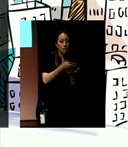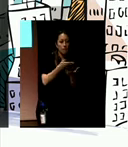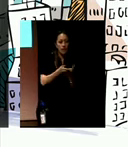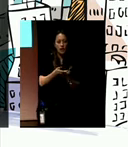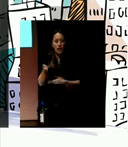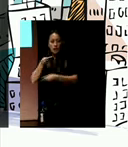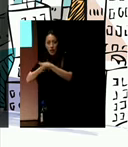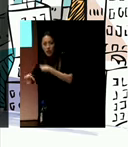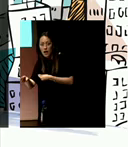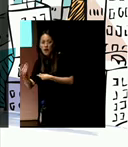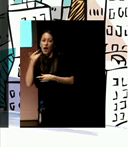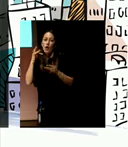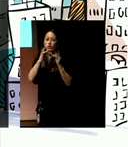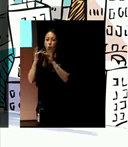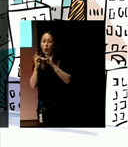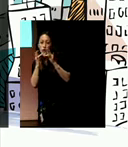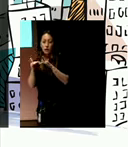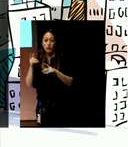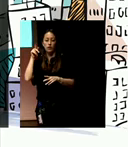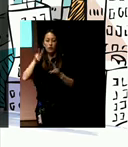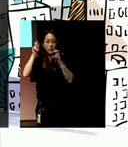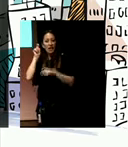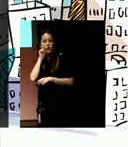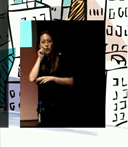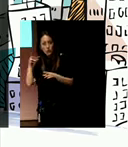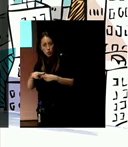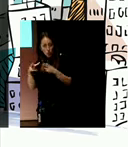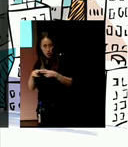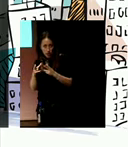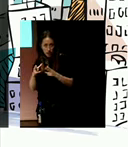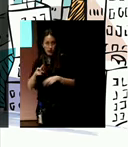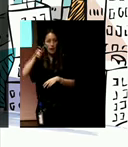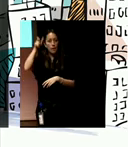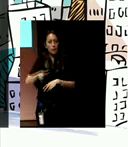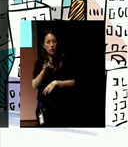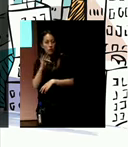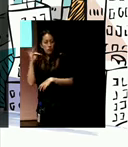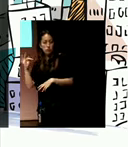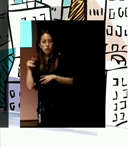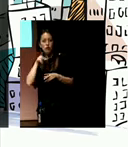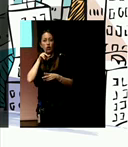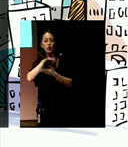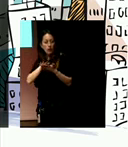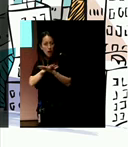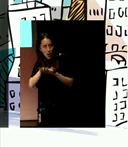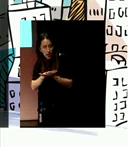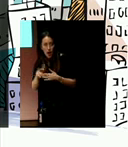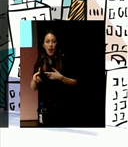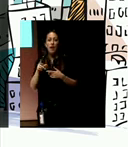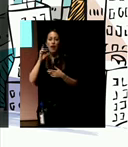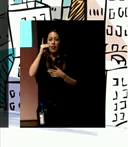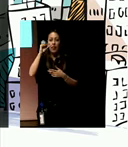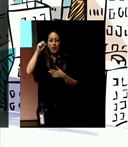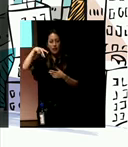between offer and demand in the social tourism field. From this project, Dani